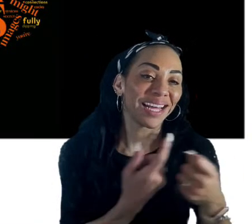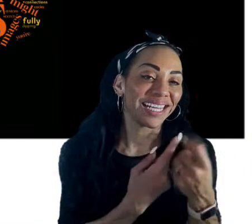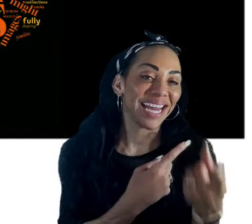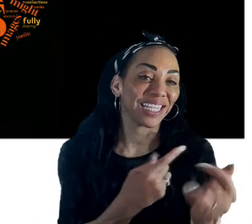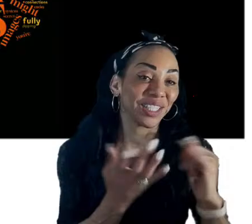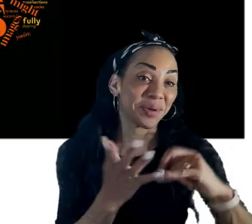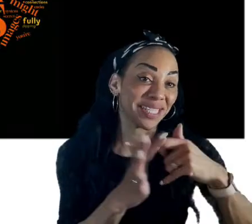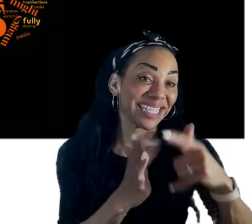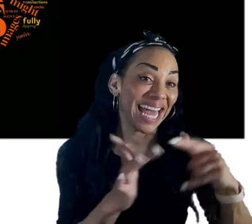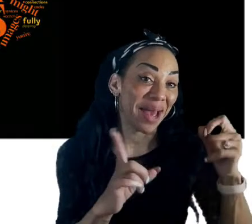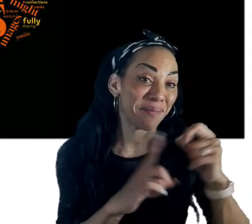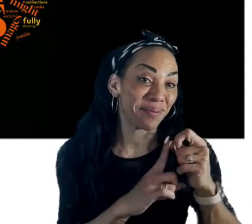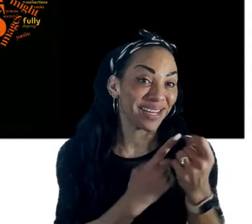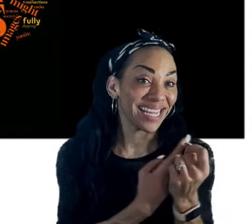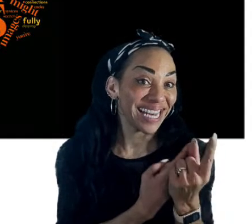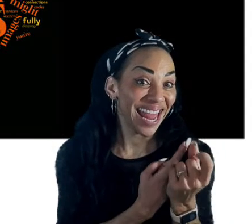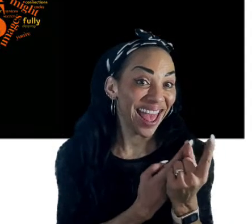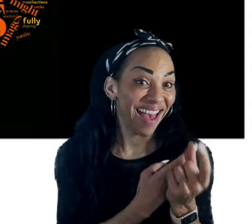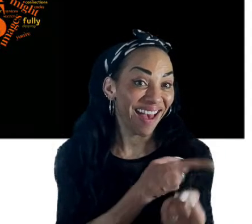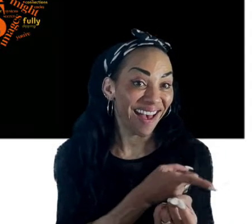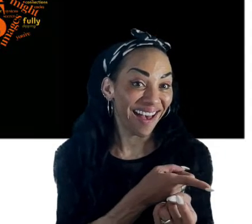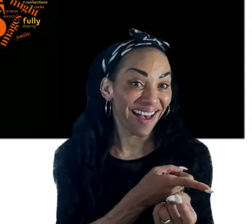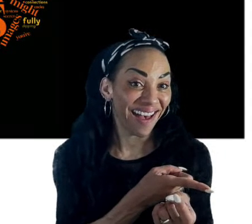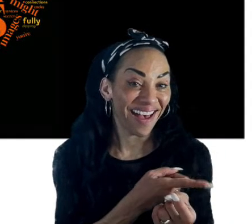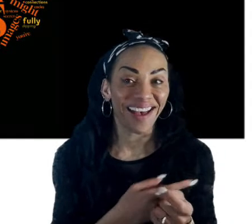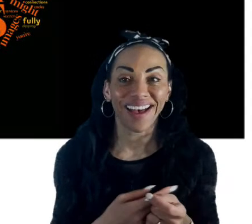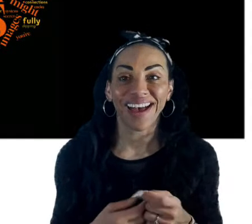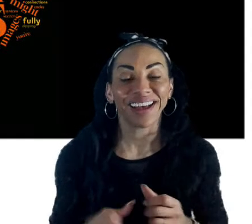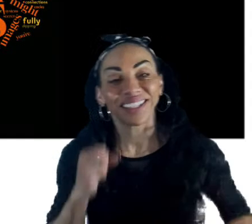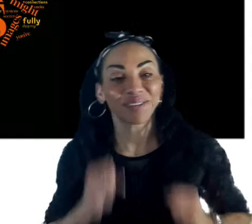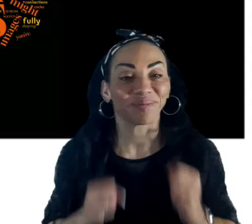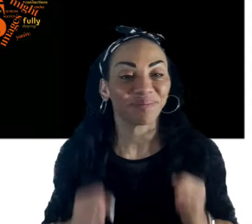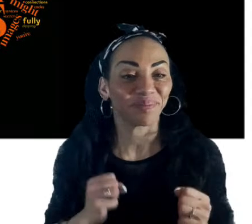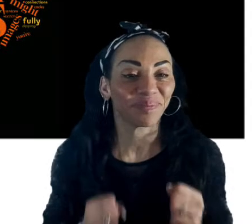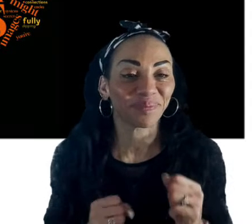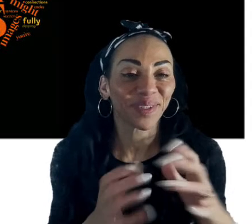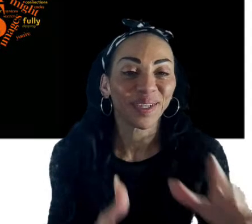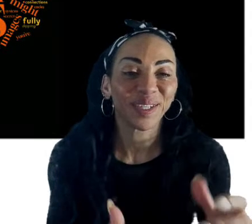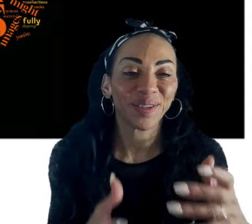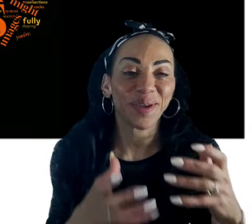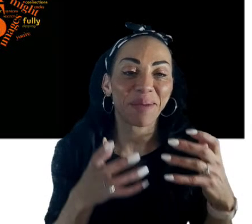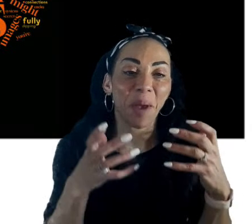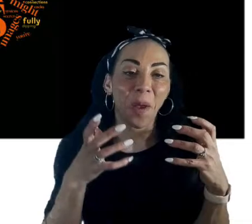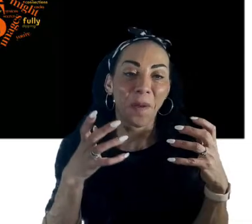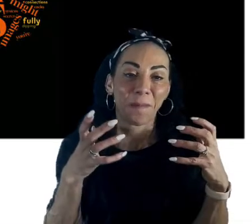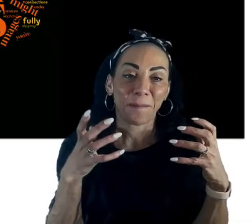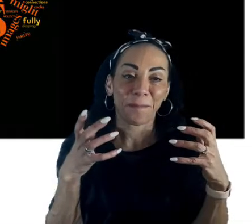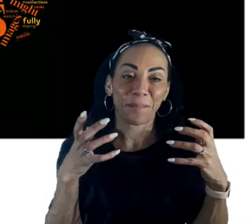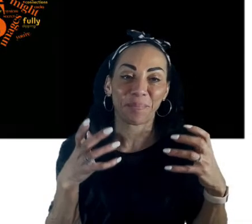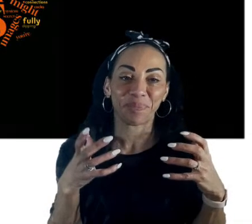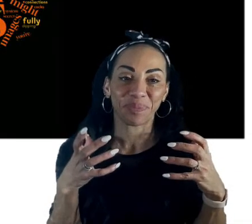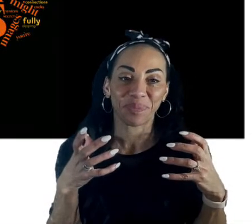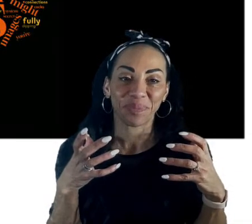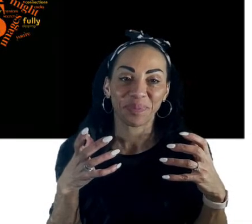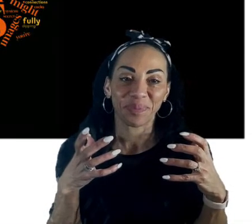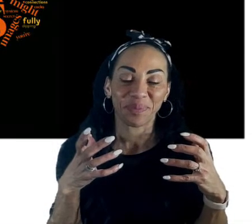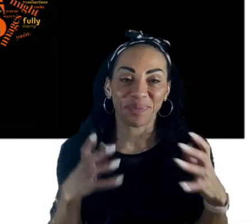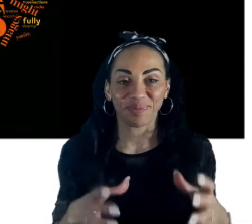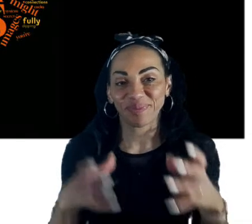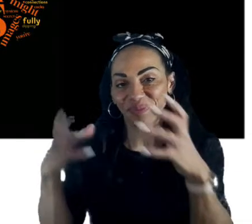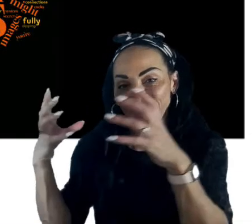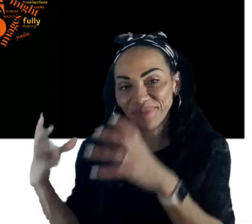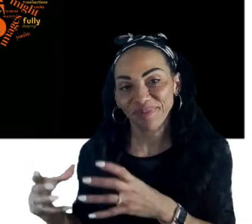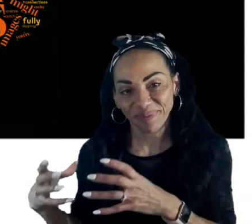nearby. And so I took him home and got him back in his little cat basket